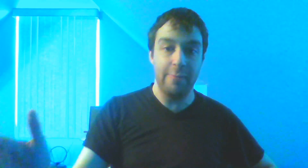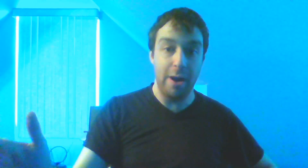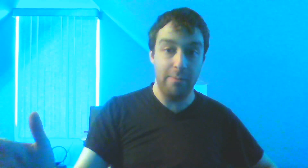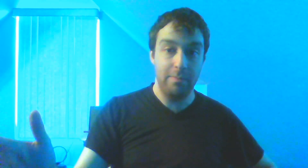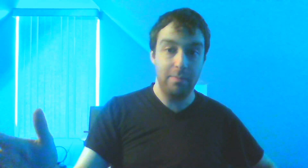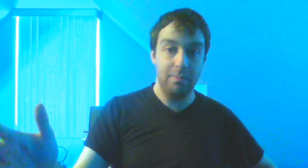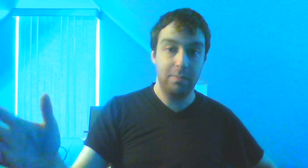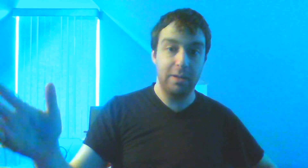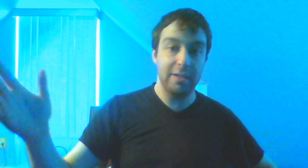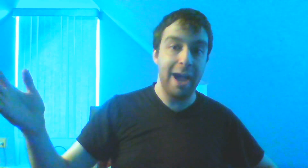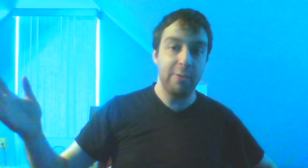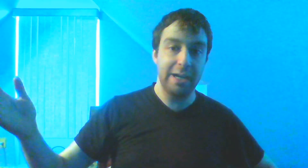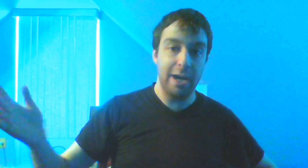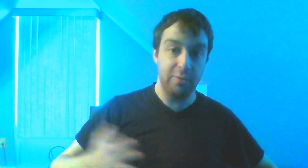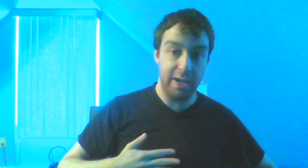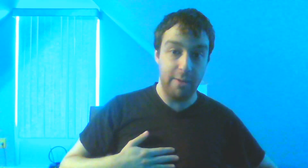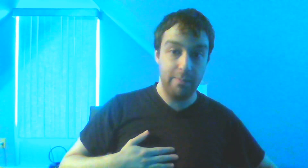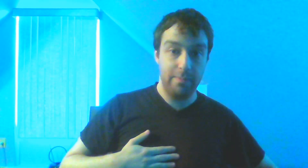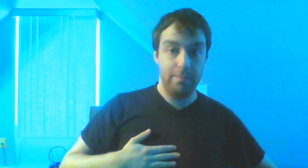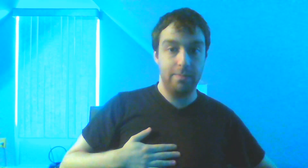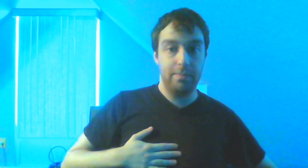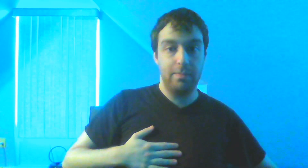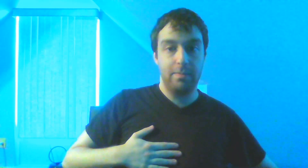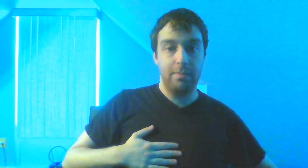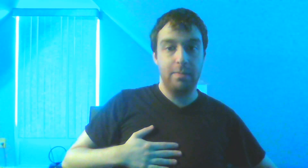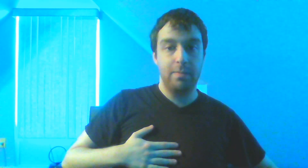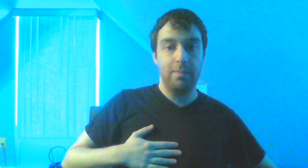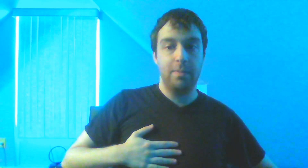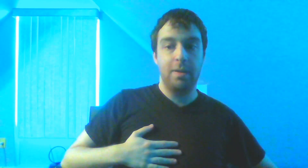know very well, because I work in healthcare.